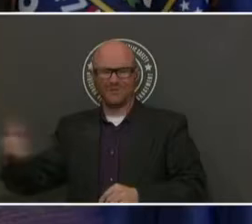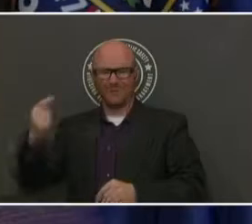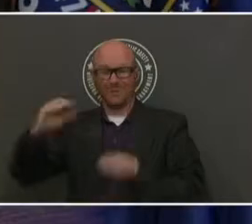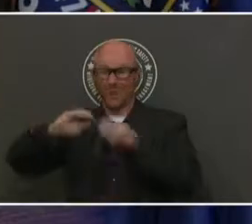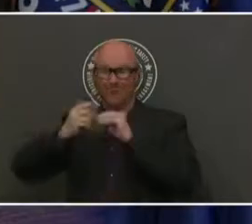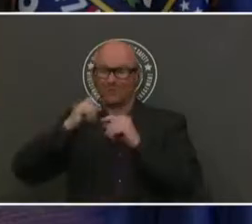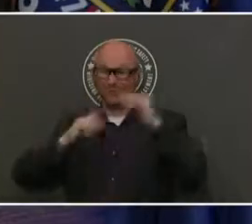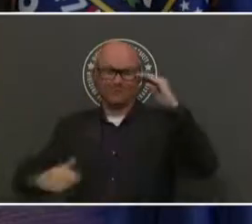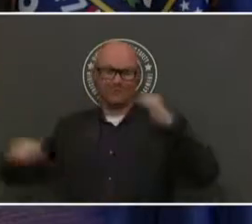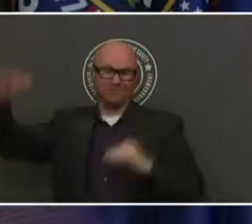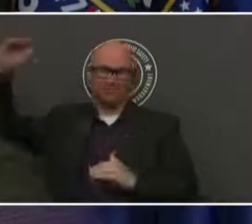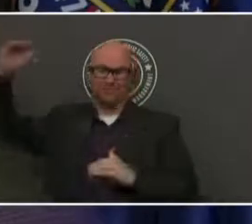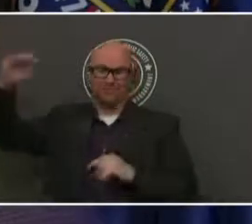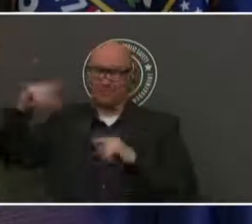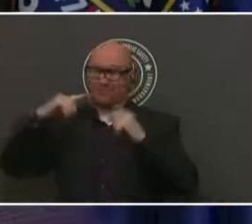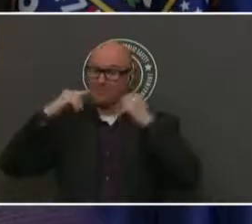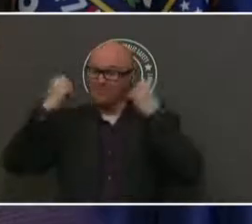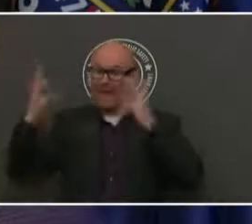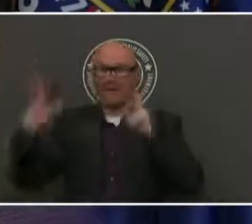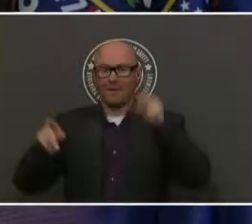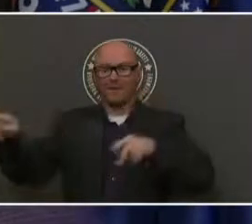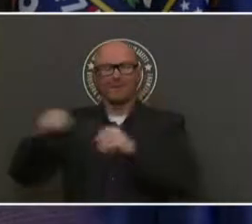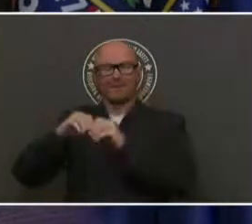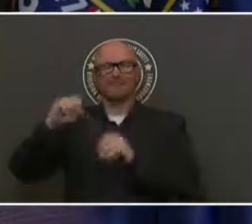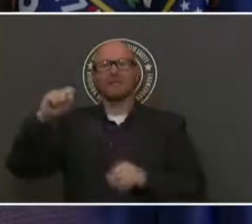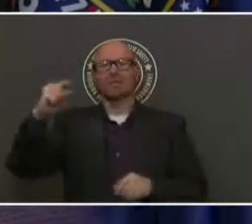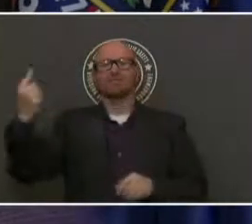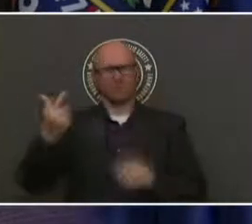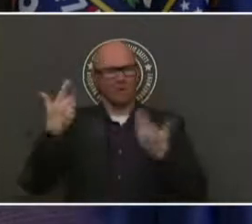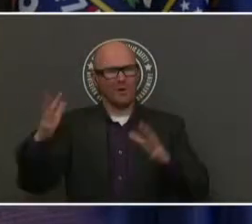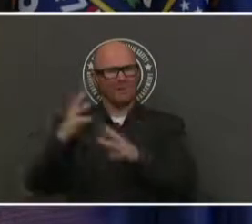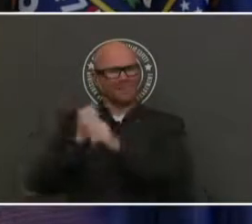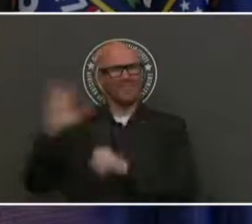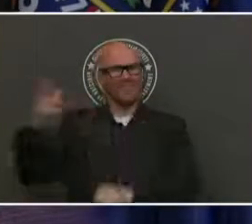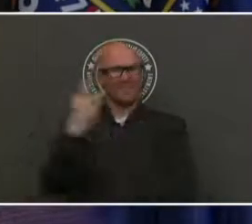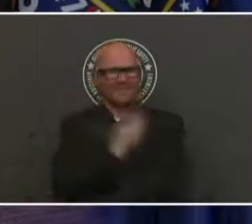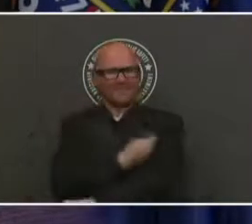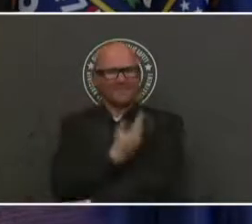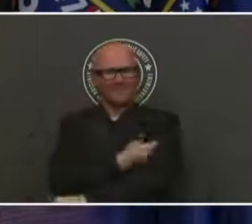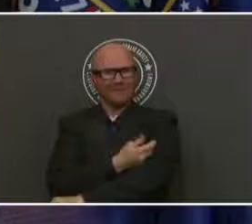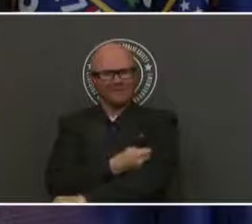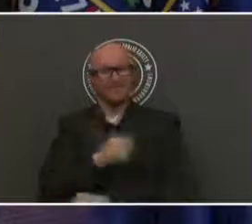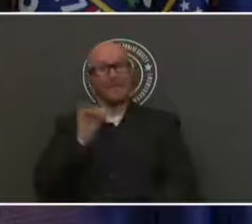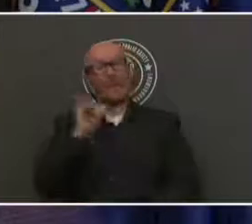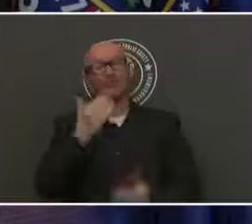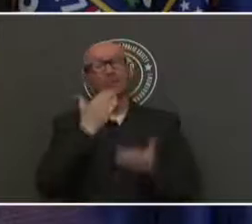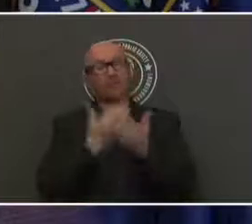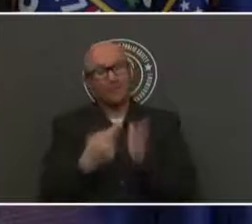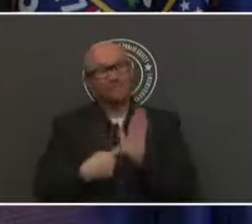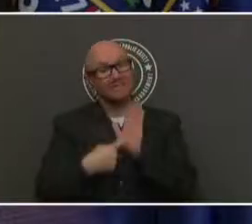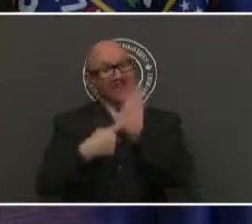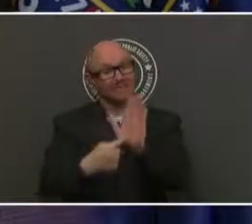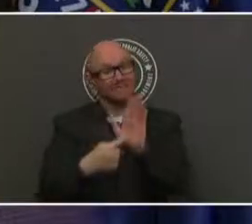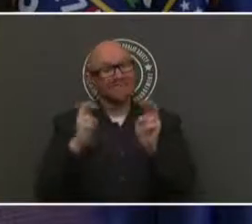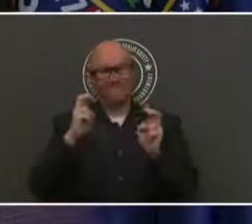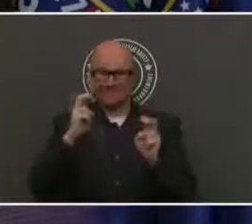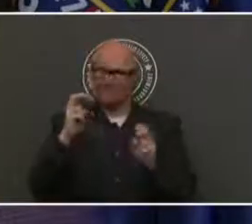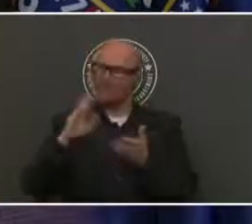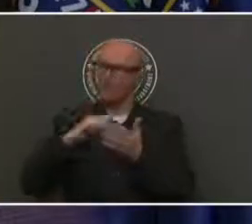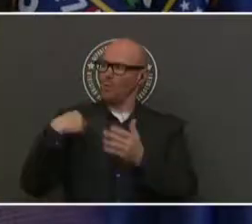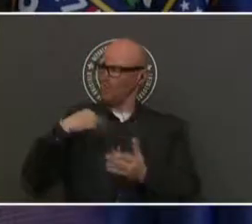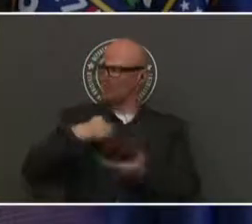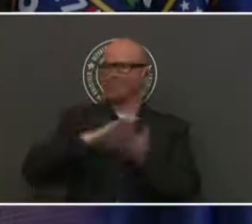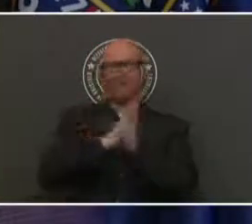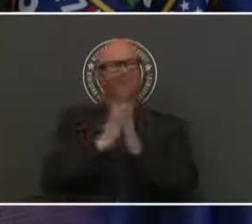fully vaccinated. So it's a sign, it's a good sign. It's a sign that normalcy is starting to come back. Now, what we would encourage is we would